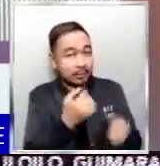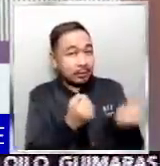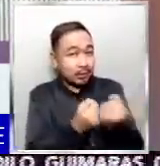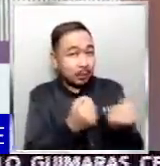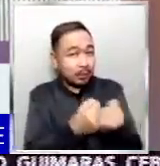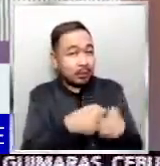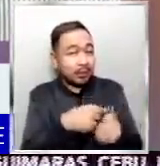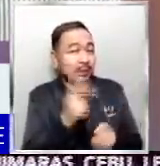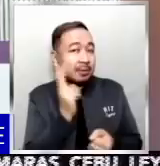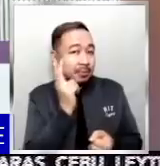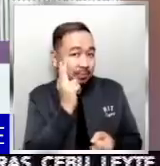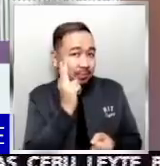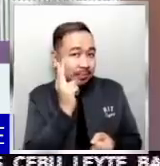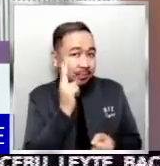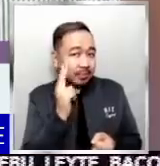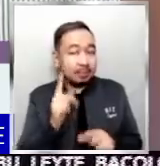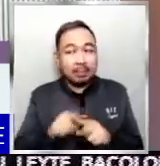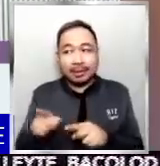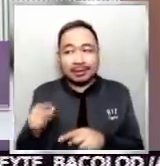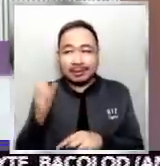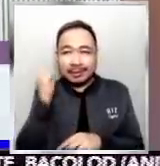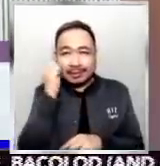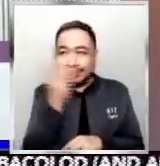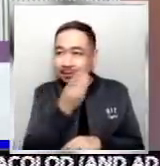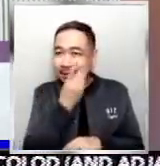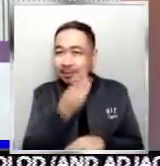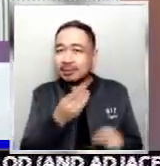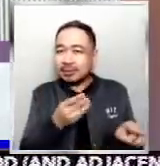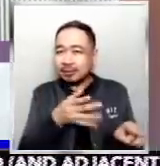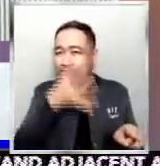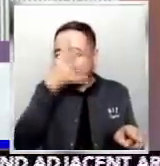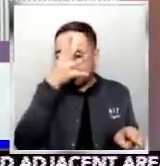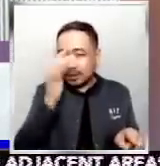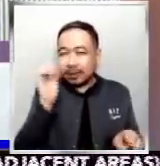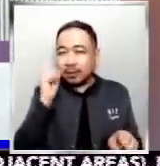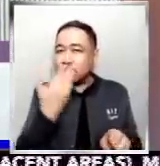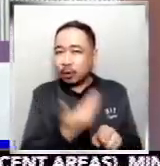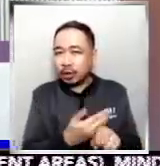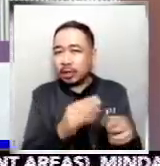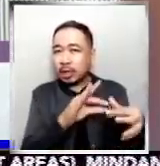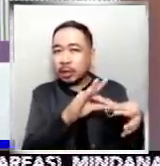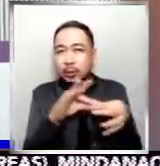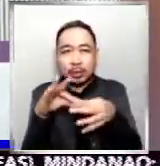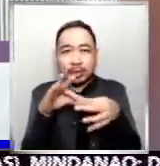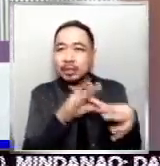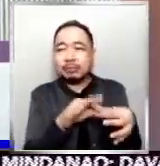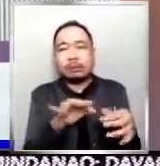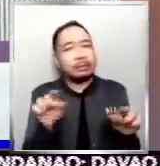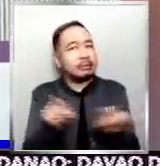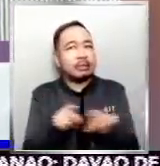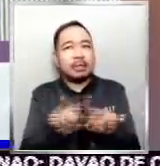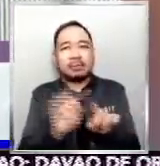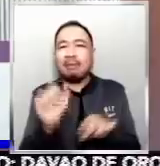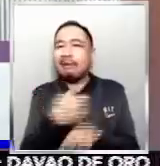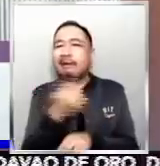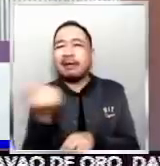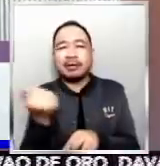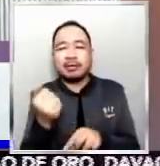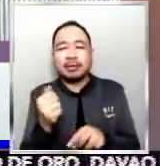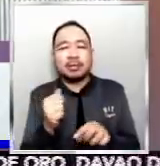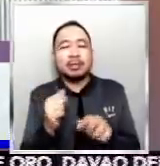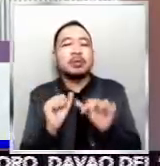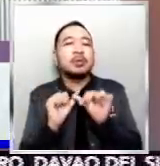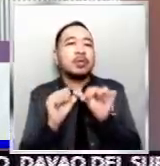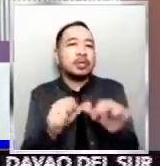is father-daughter relationship that, as with any father-daughter relationship, will remain